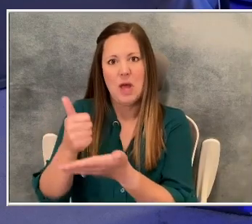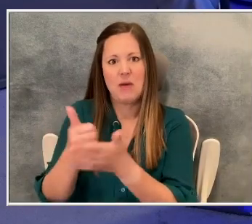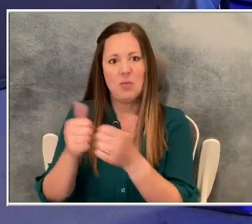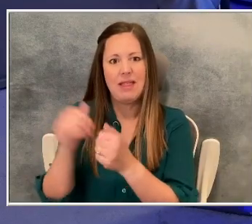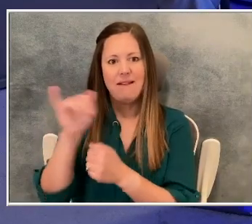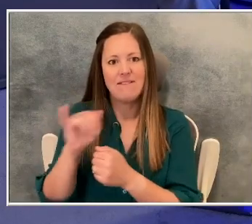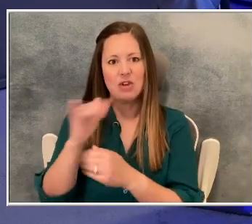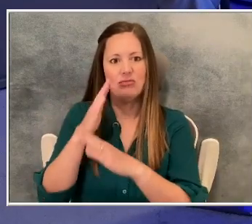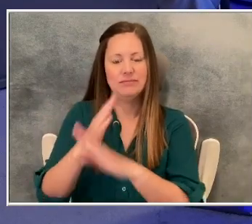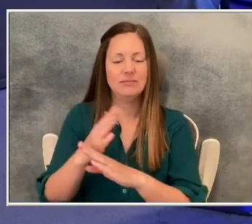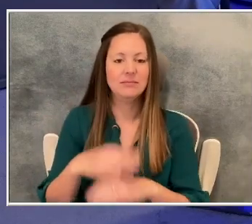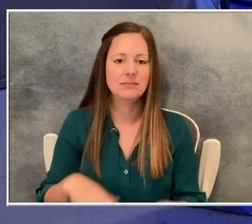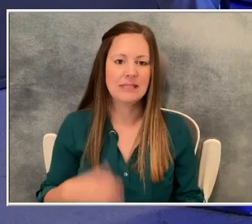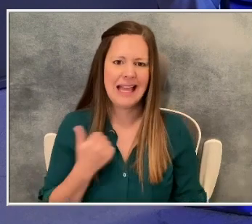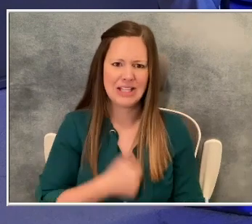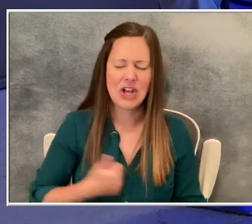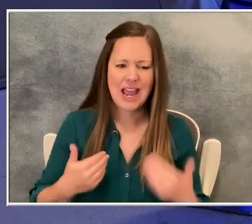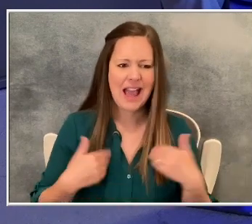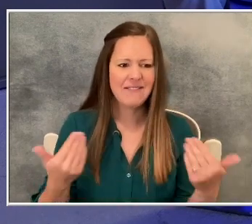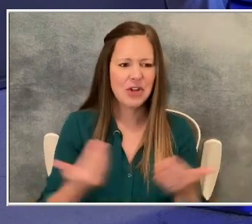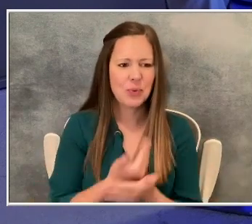new